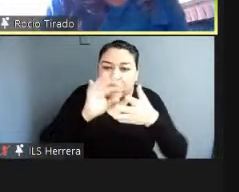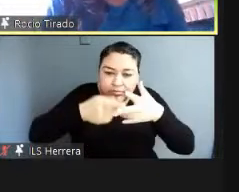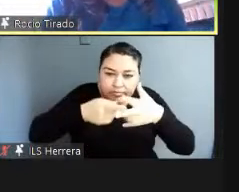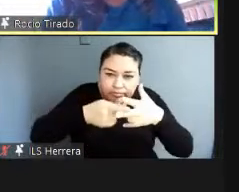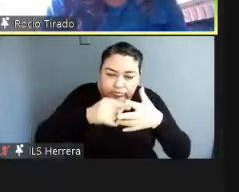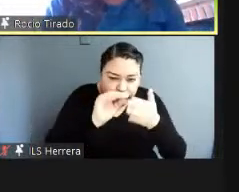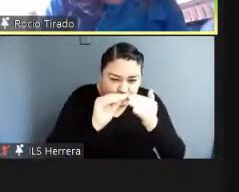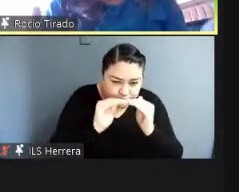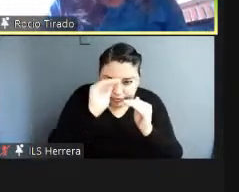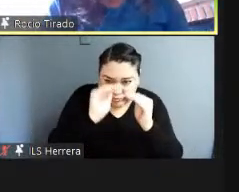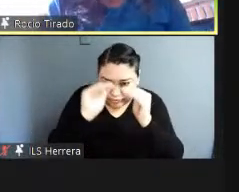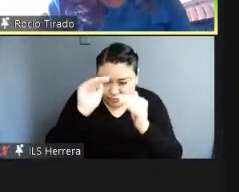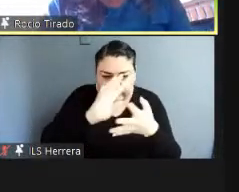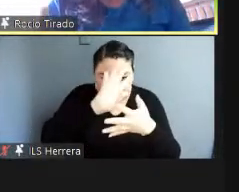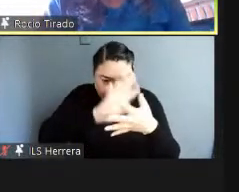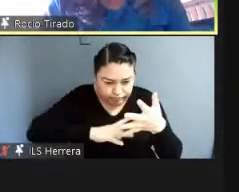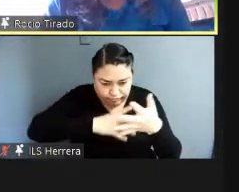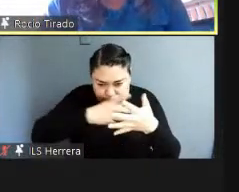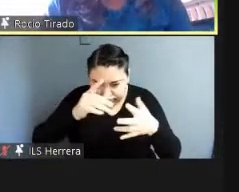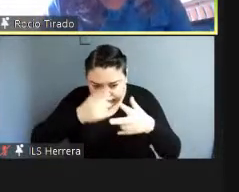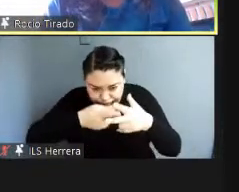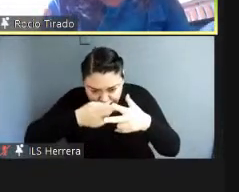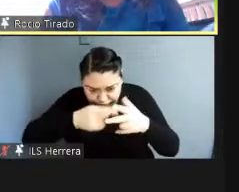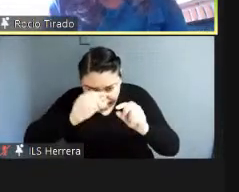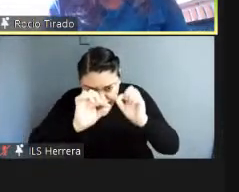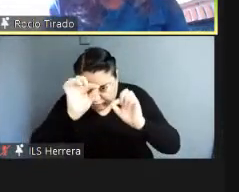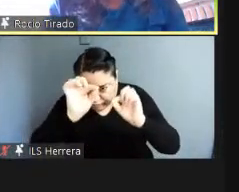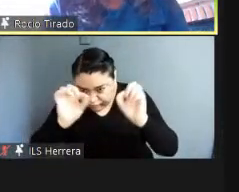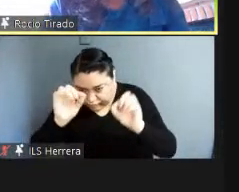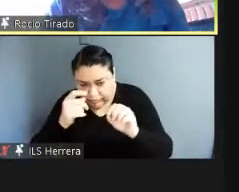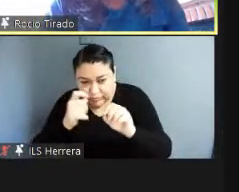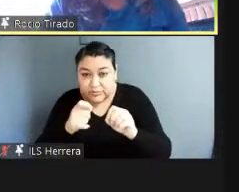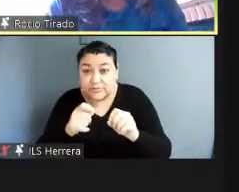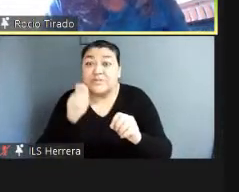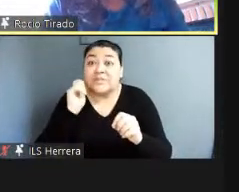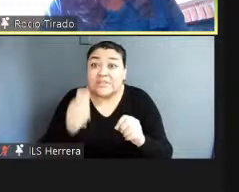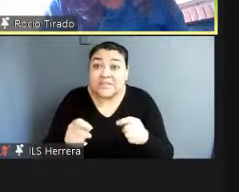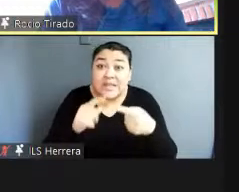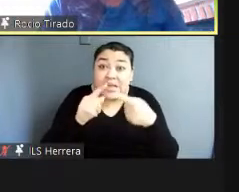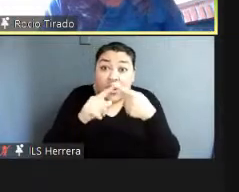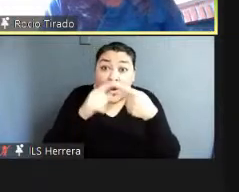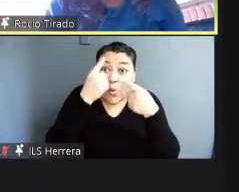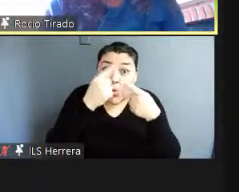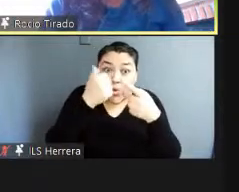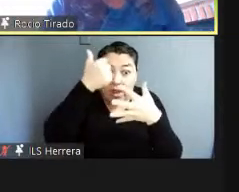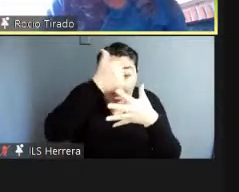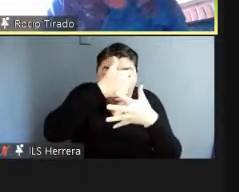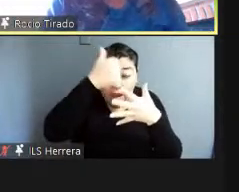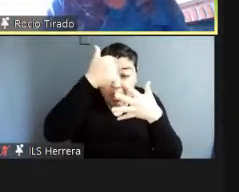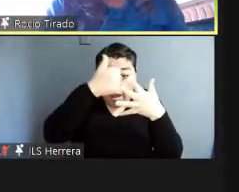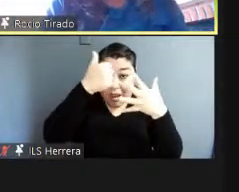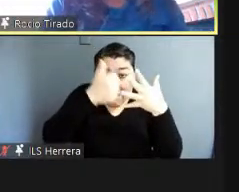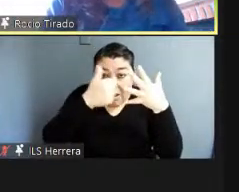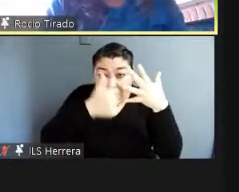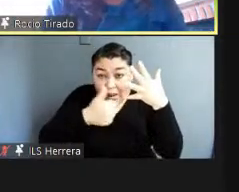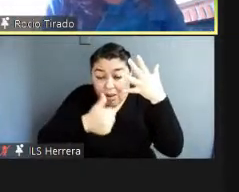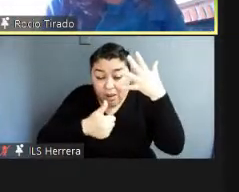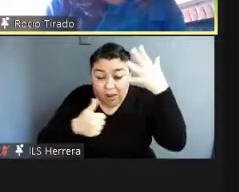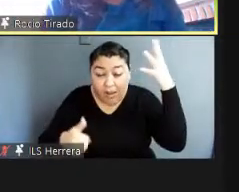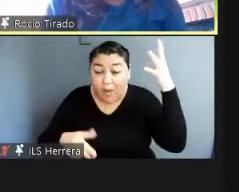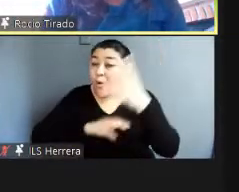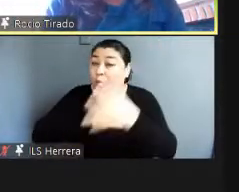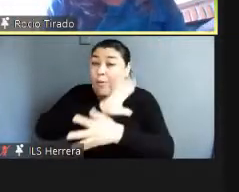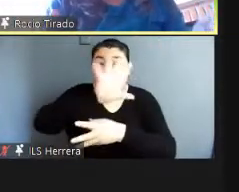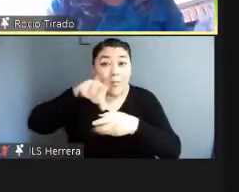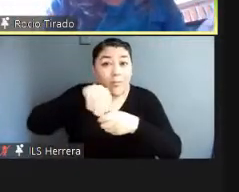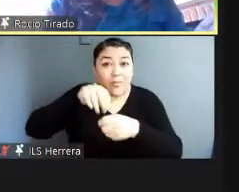different assessment indicators that were prepared as part of the matrix. This exercise was done at each of the departments that are part